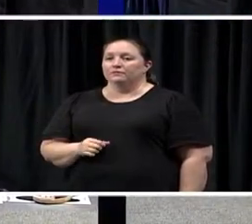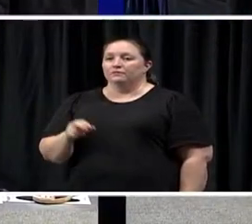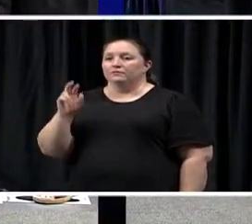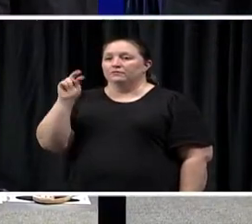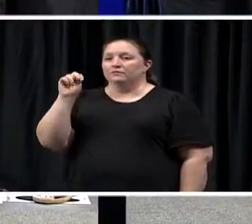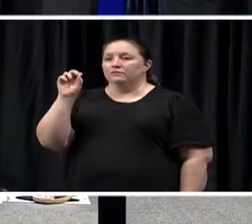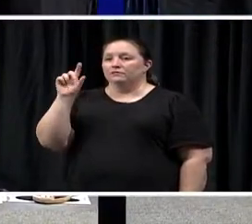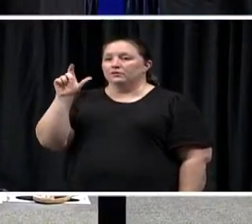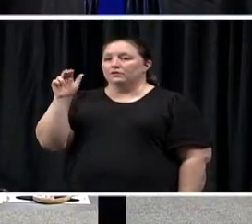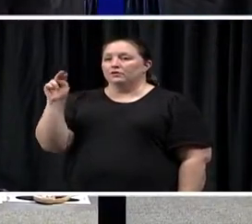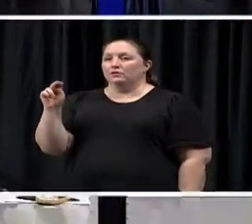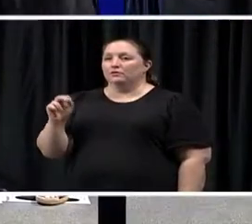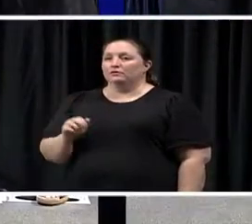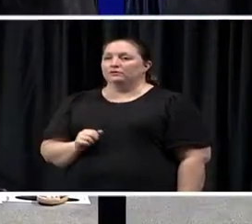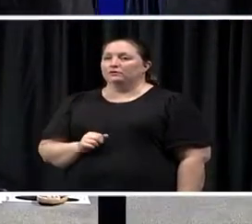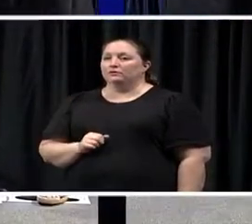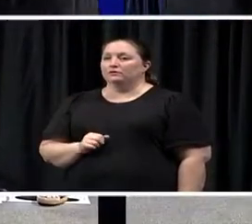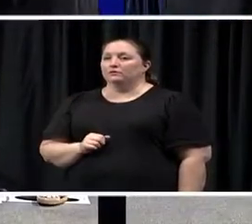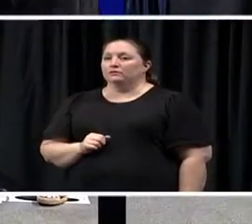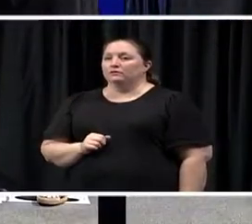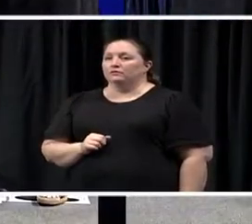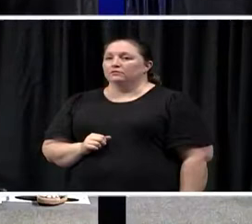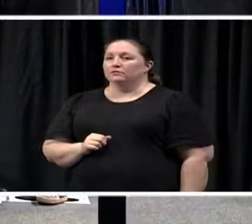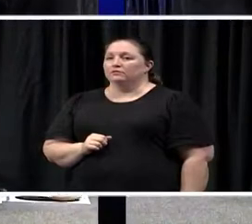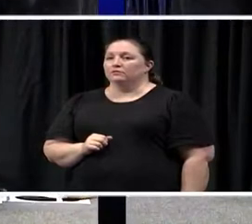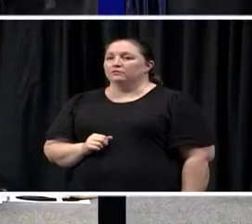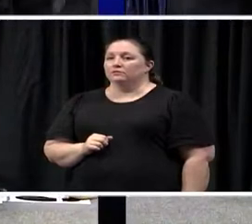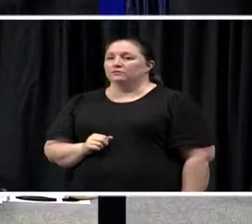Nolan Reagan Brzezowski.